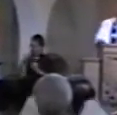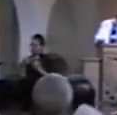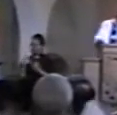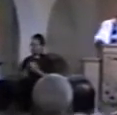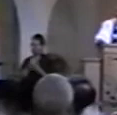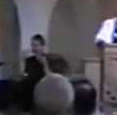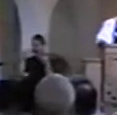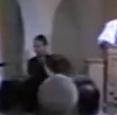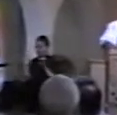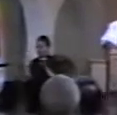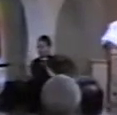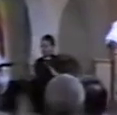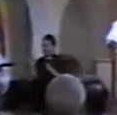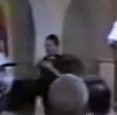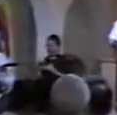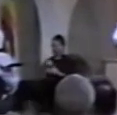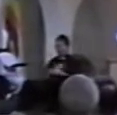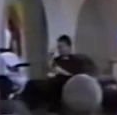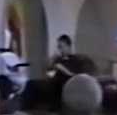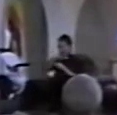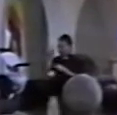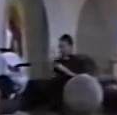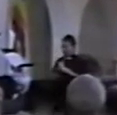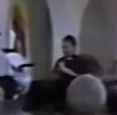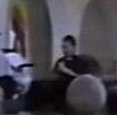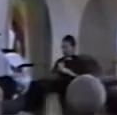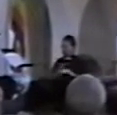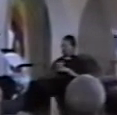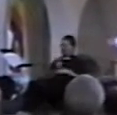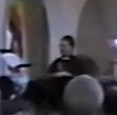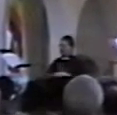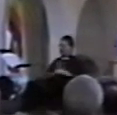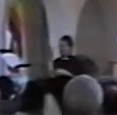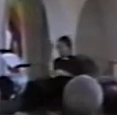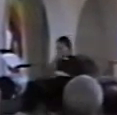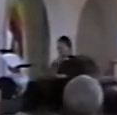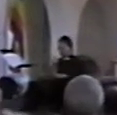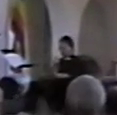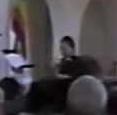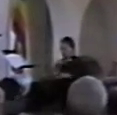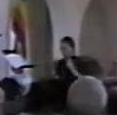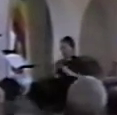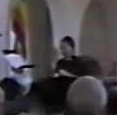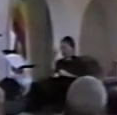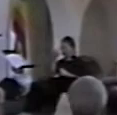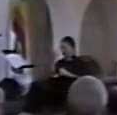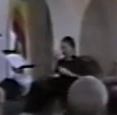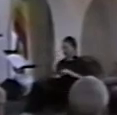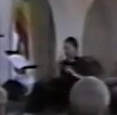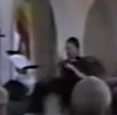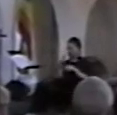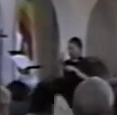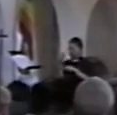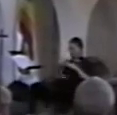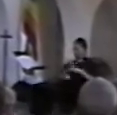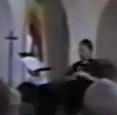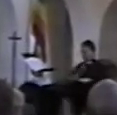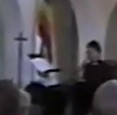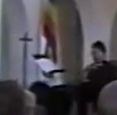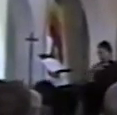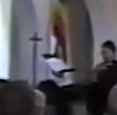didn't even know we were brothers and sisters. You called us beautiful when everybody else called us ugly.